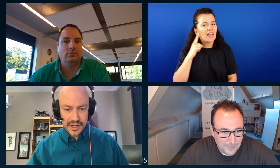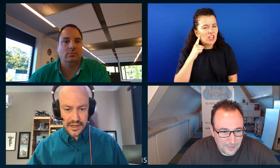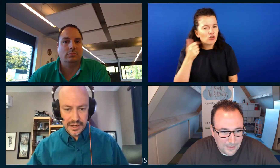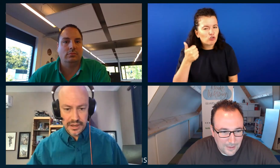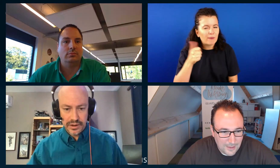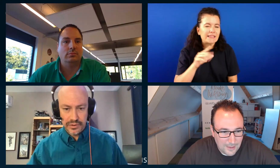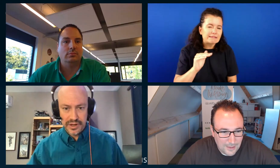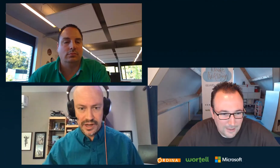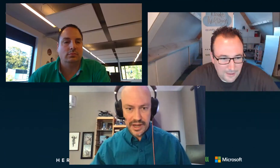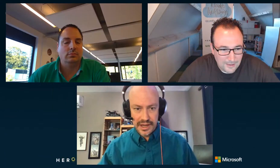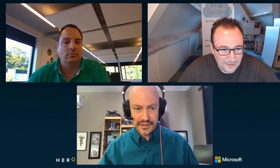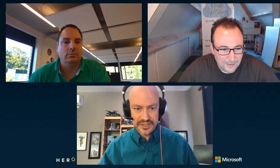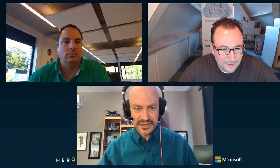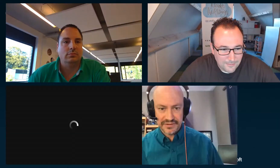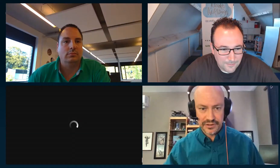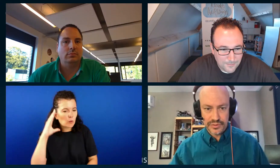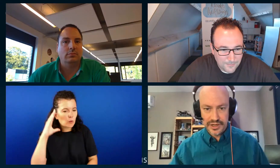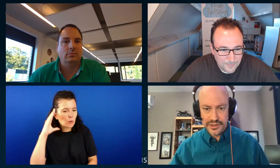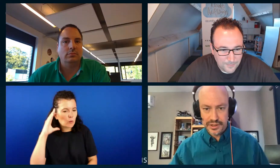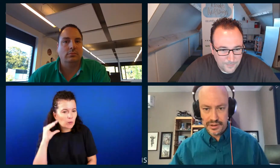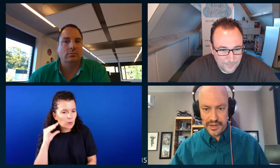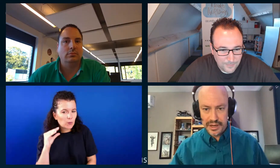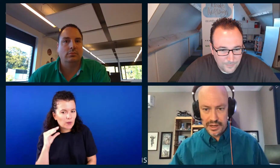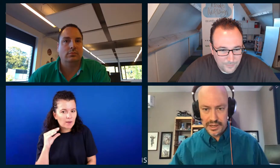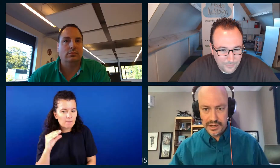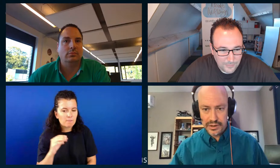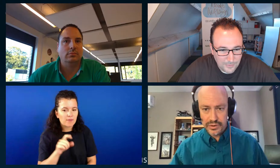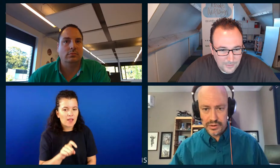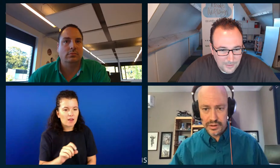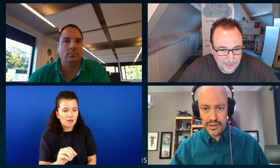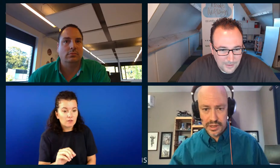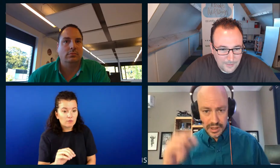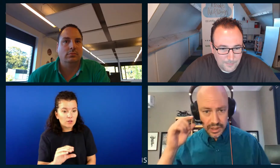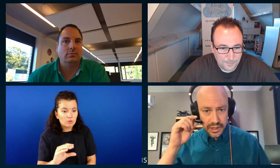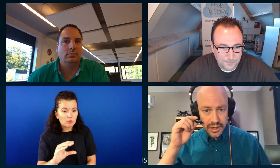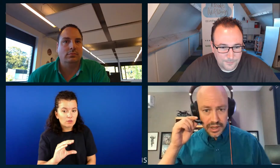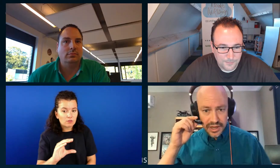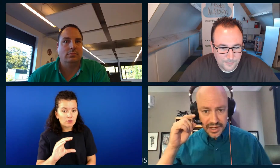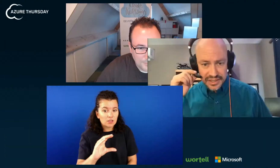soft. Okay, let me see if there's a way to turn up my audio.